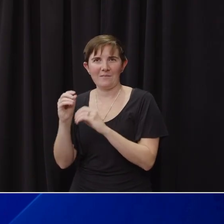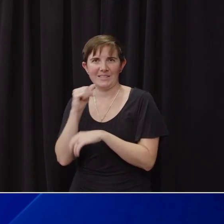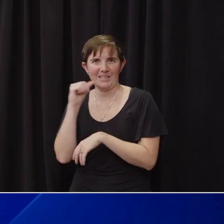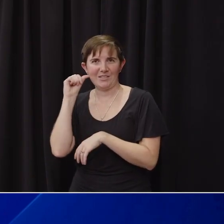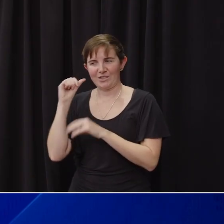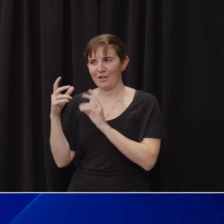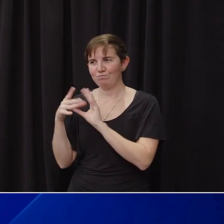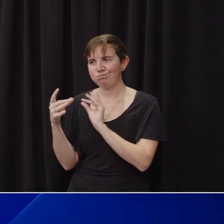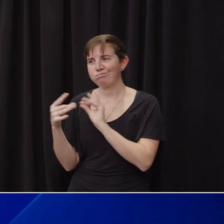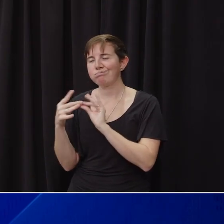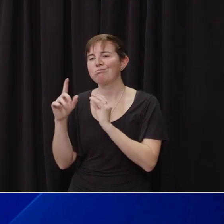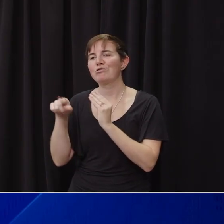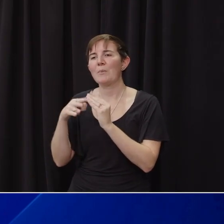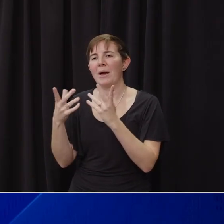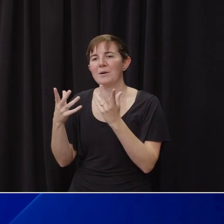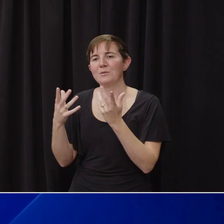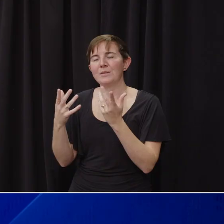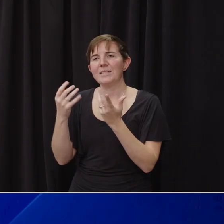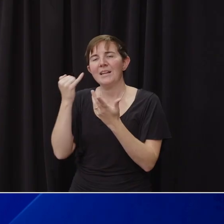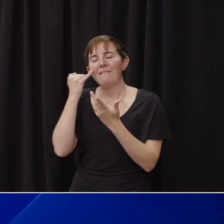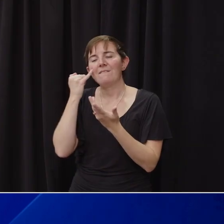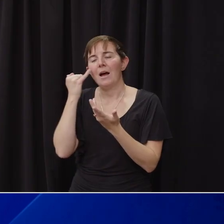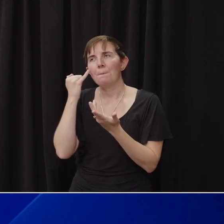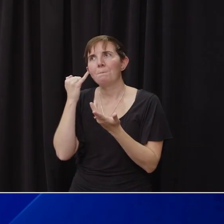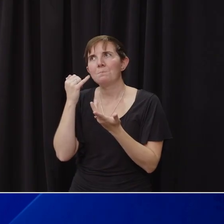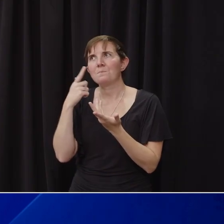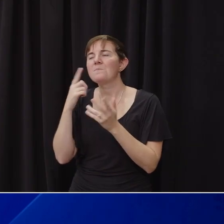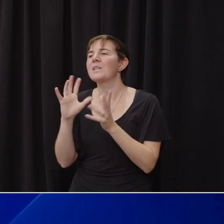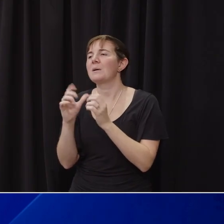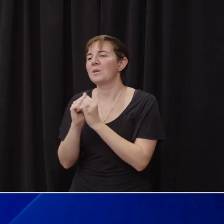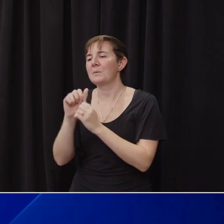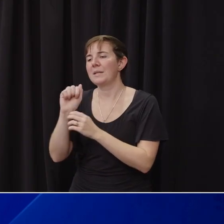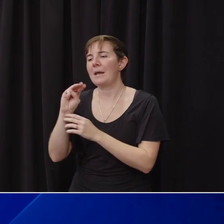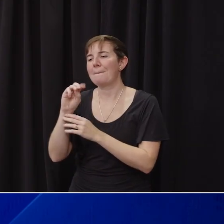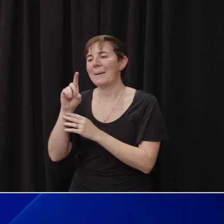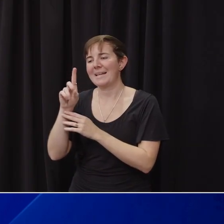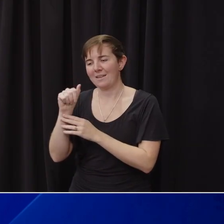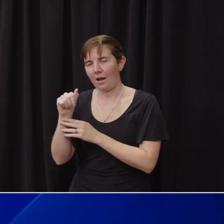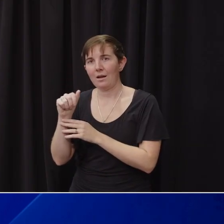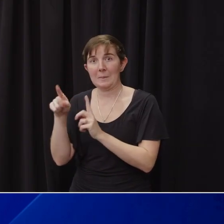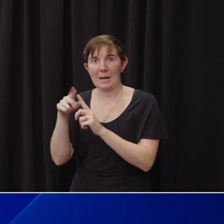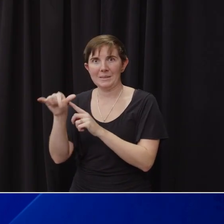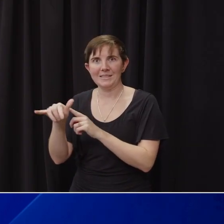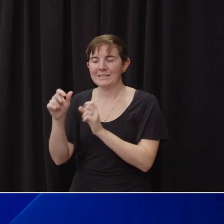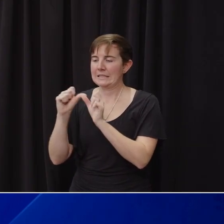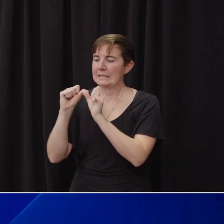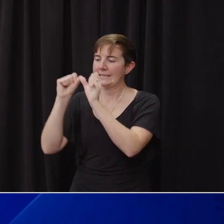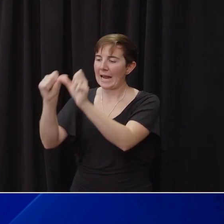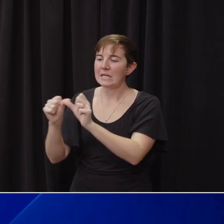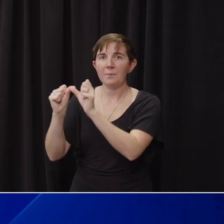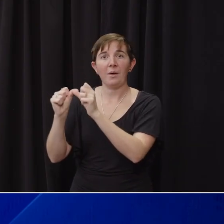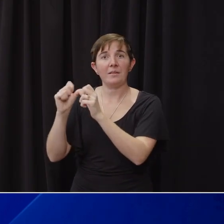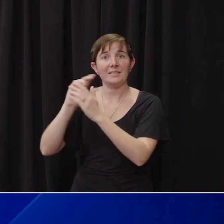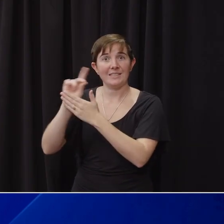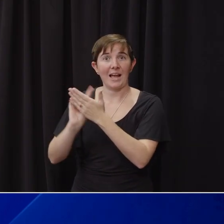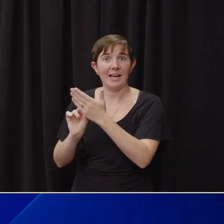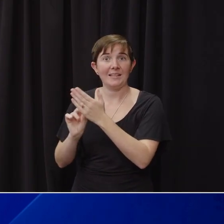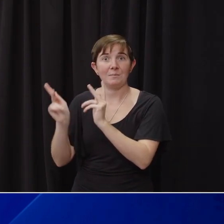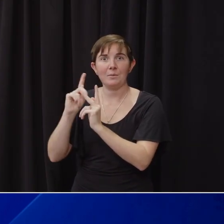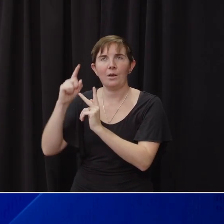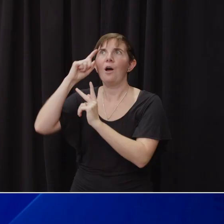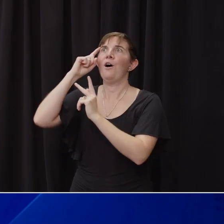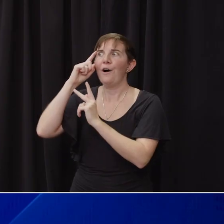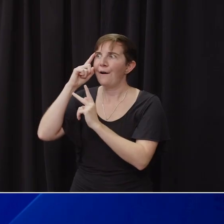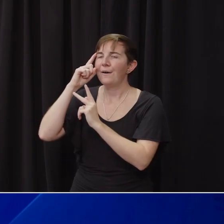about how I was talking with Amanda about this, sustainable design. People